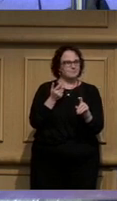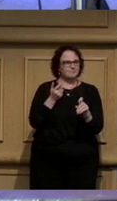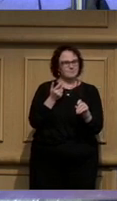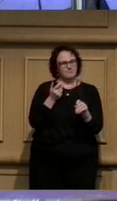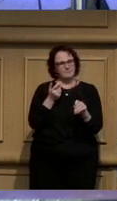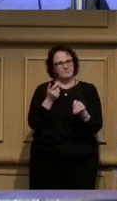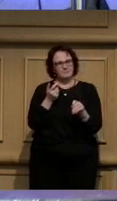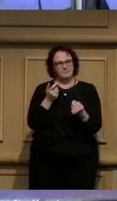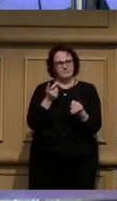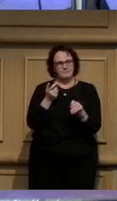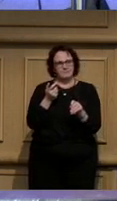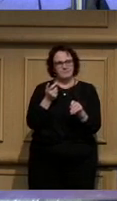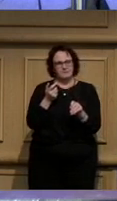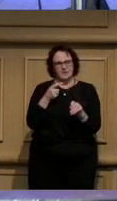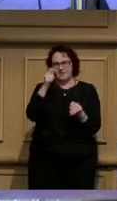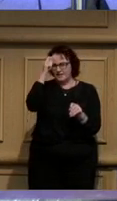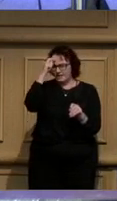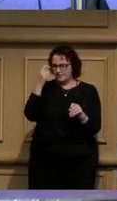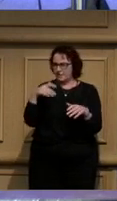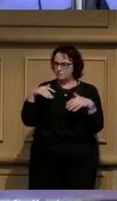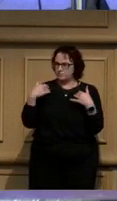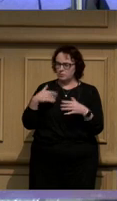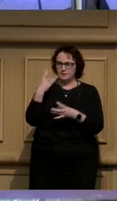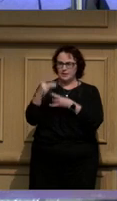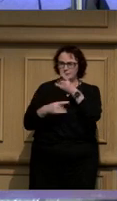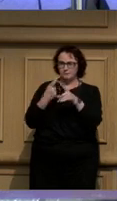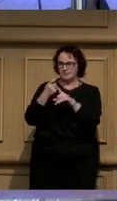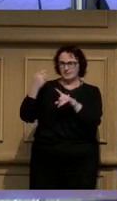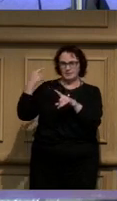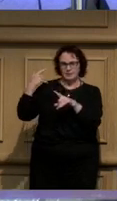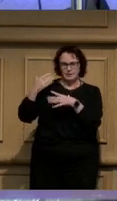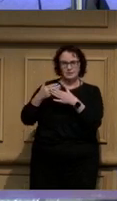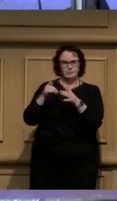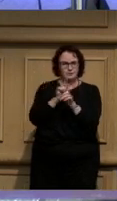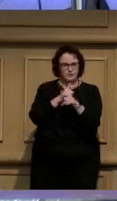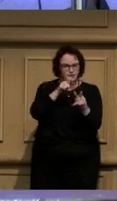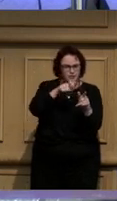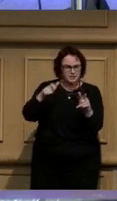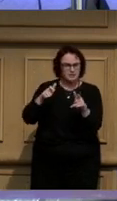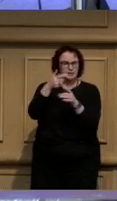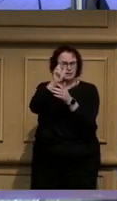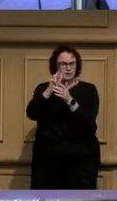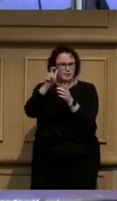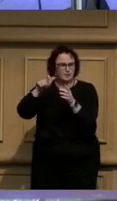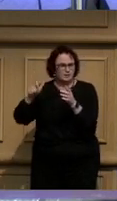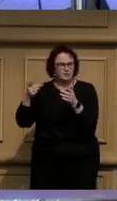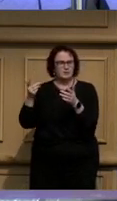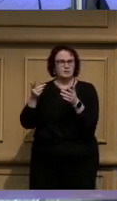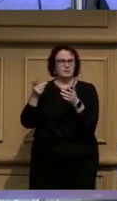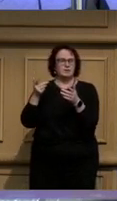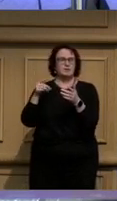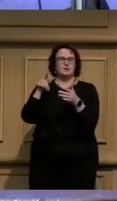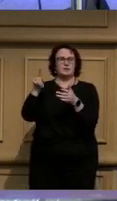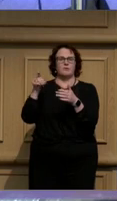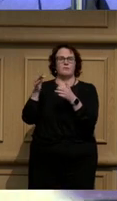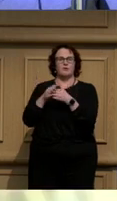if we're to think of all the amazing things that have happened recently with the musicians and artists who've organised gigs and concerts for